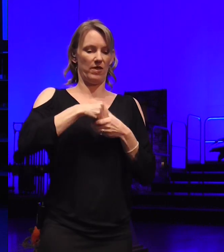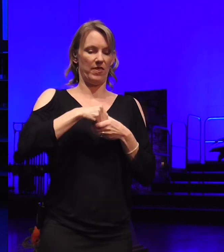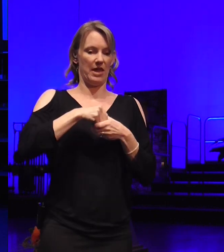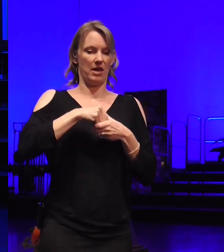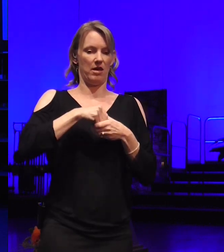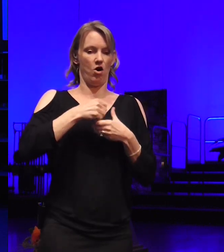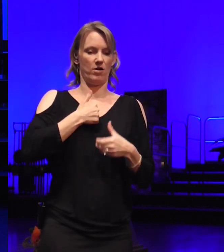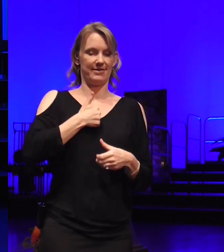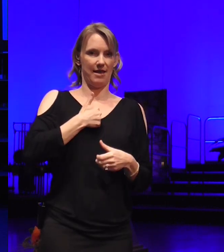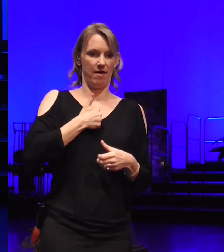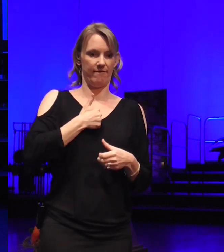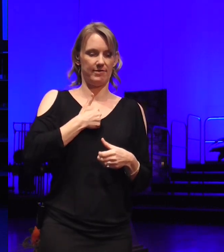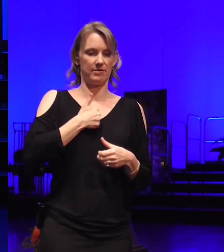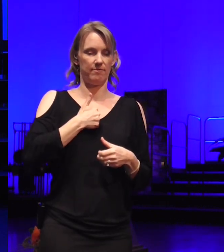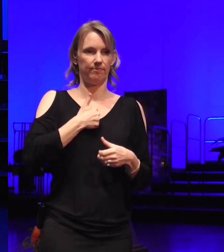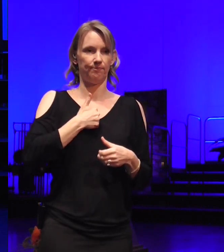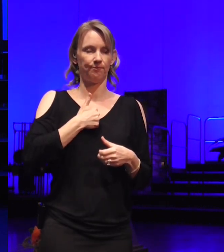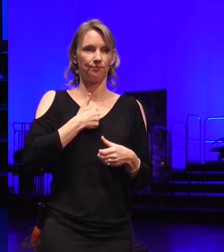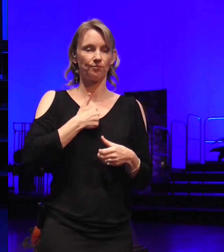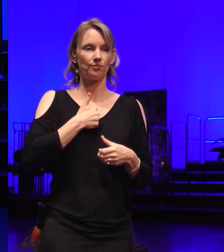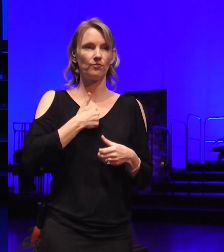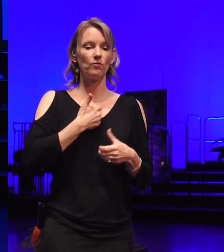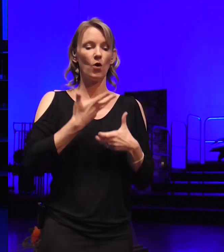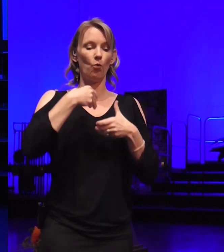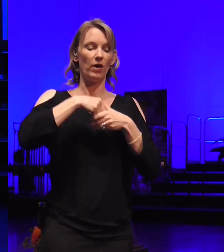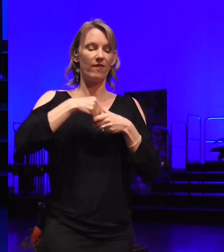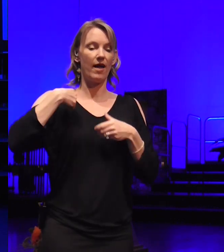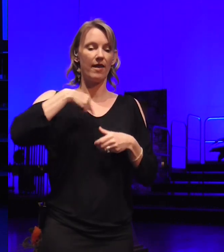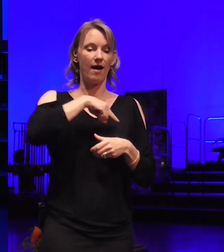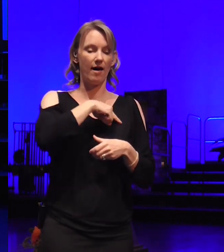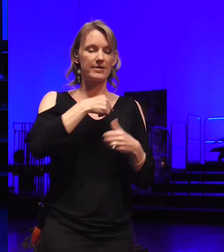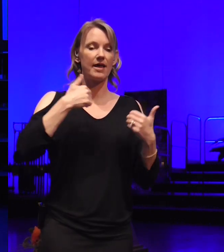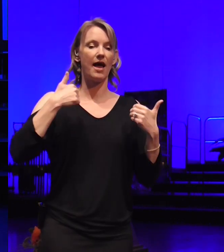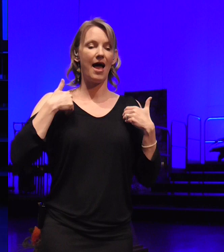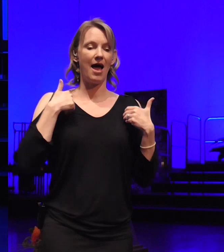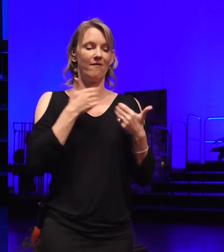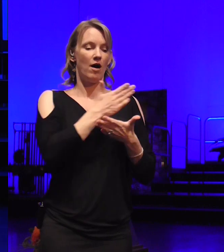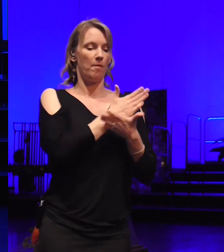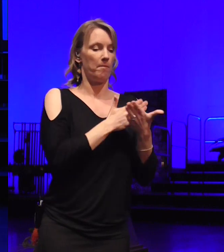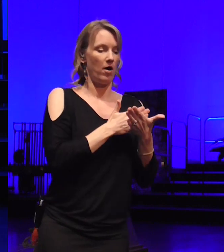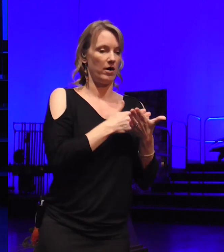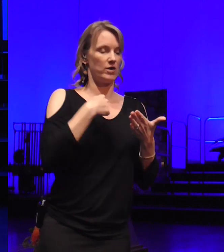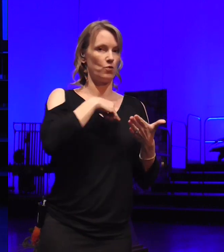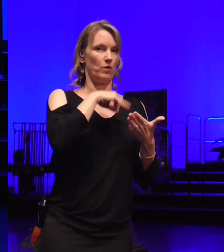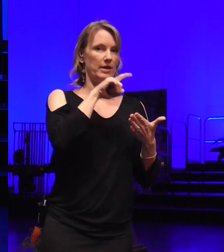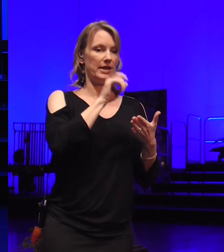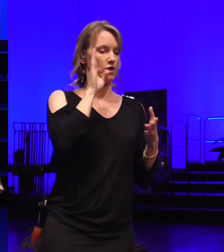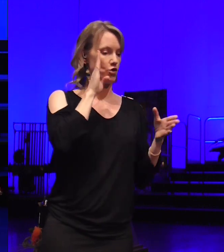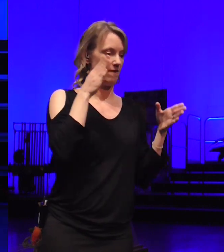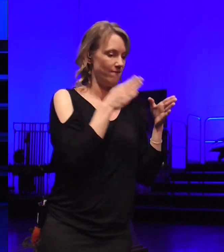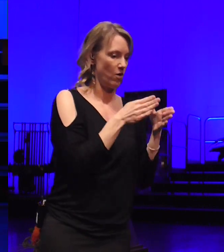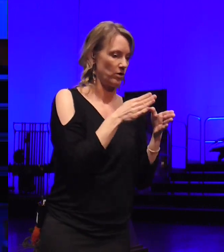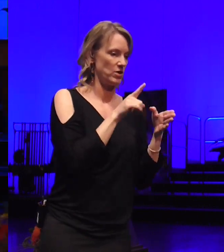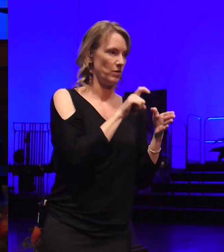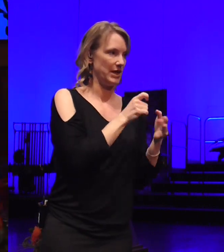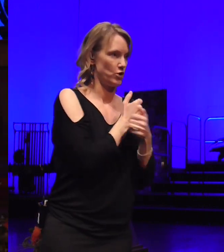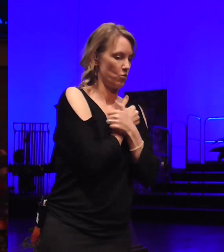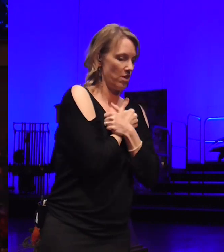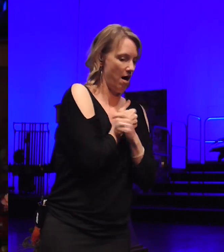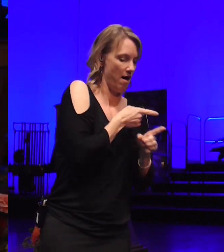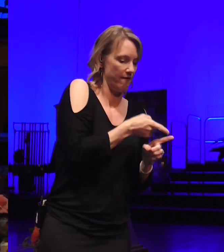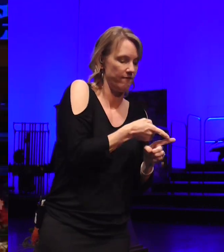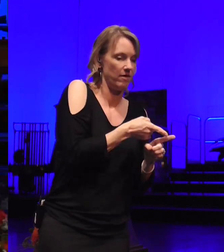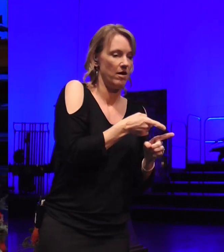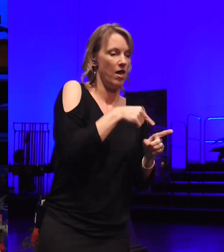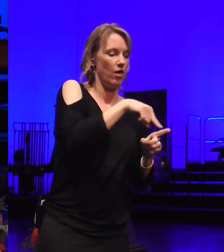within ourselves. And within us, there are these parts that need our attention and need our love, and